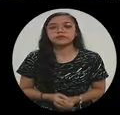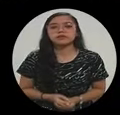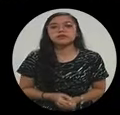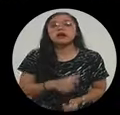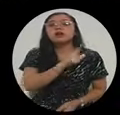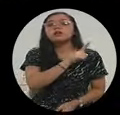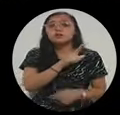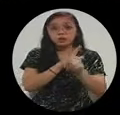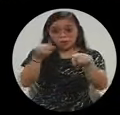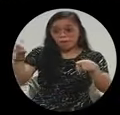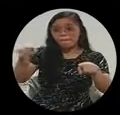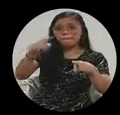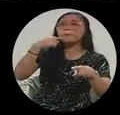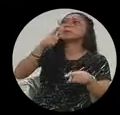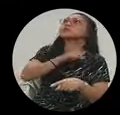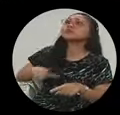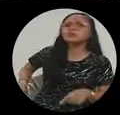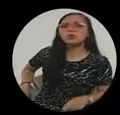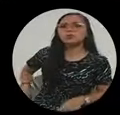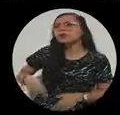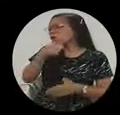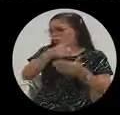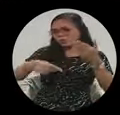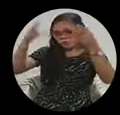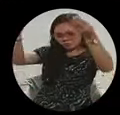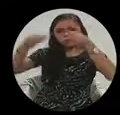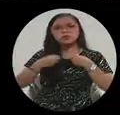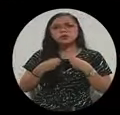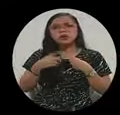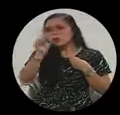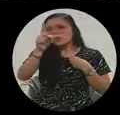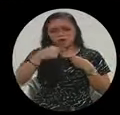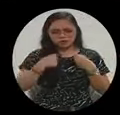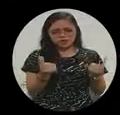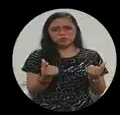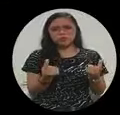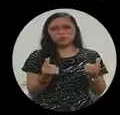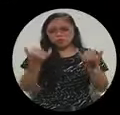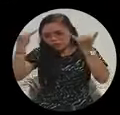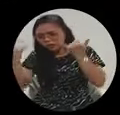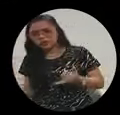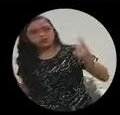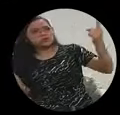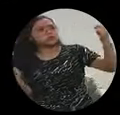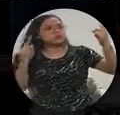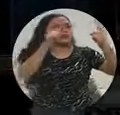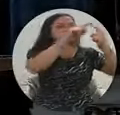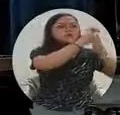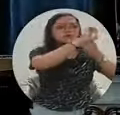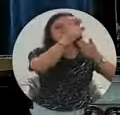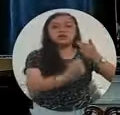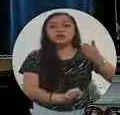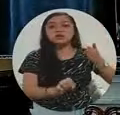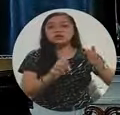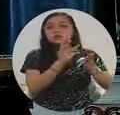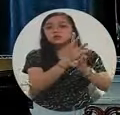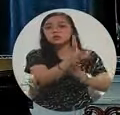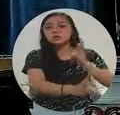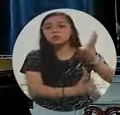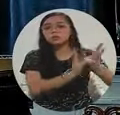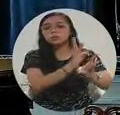Corinthians, Lord, what wilt thou have me to do? From that time until the end, in 2 Timothy chapter 4, verse number